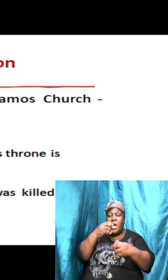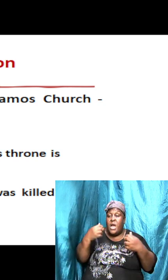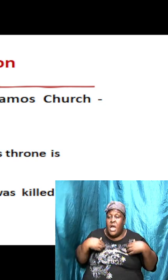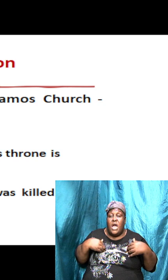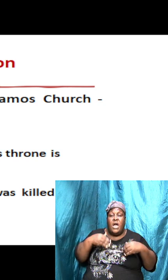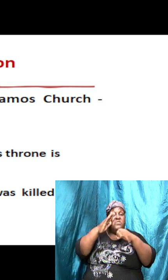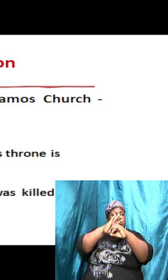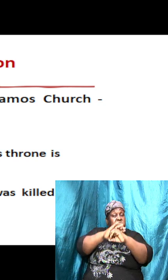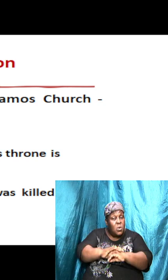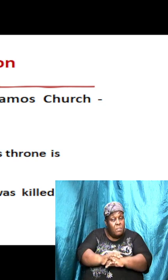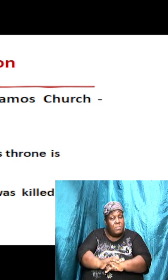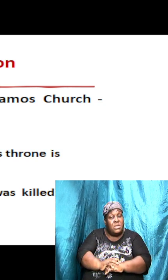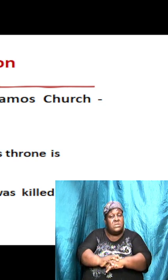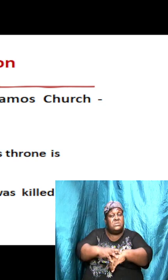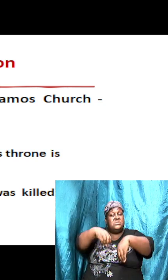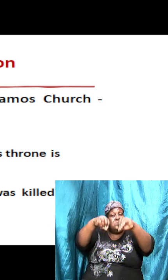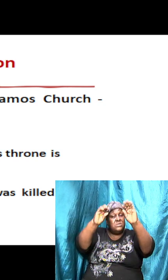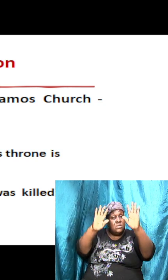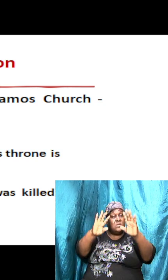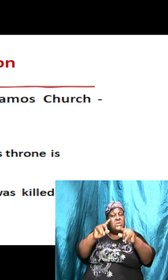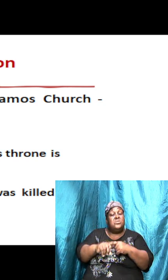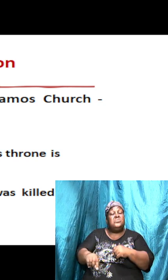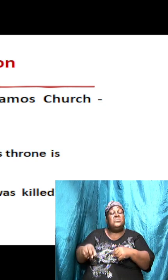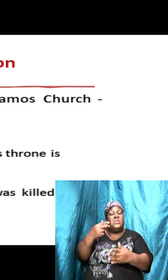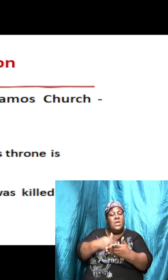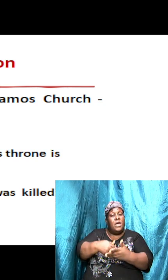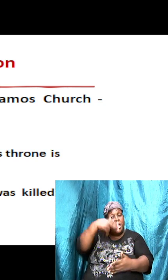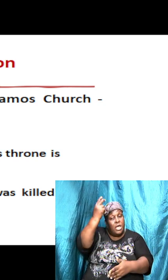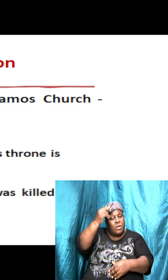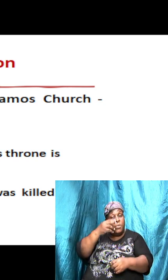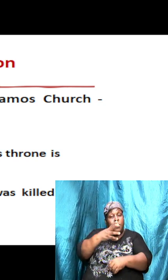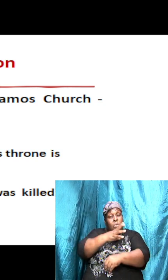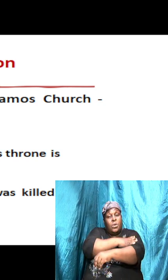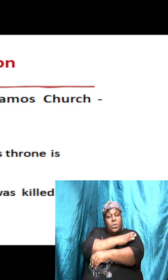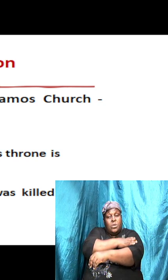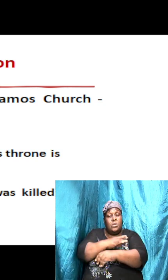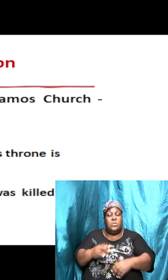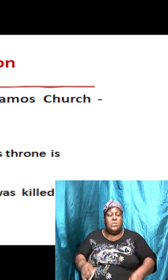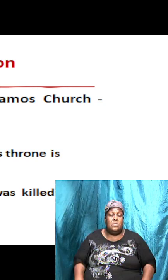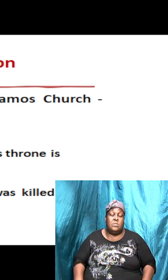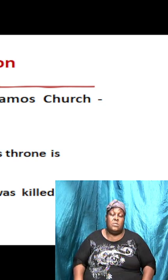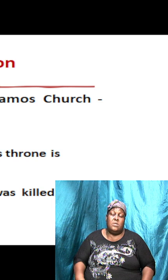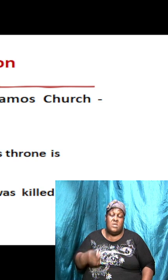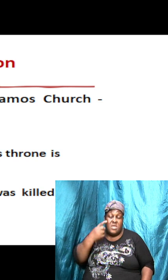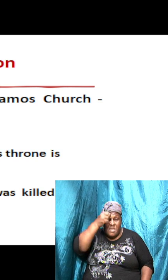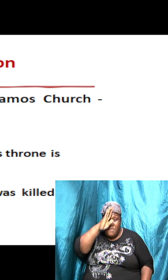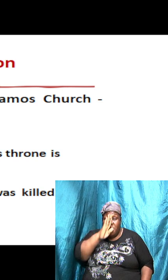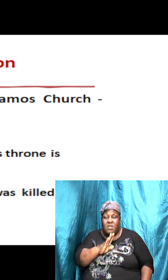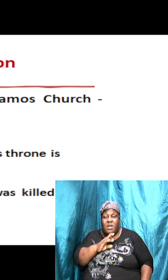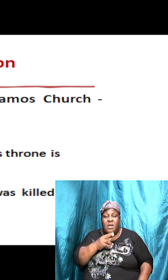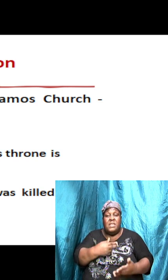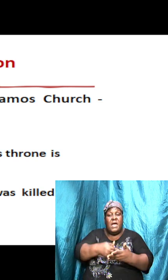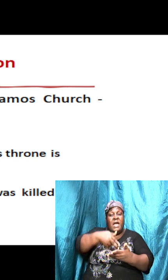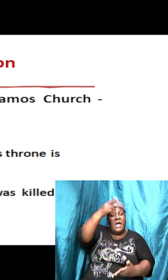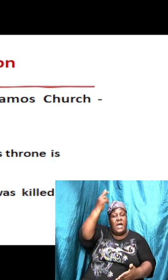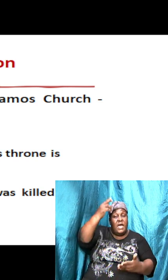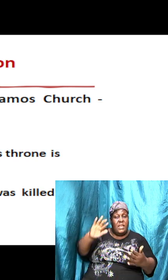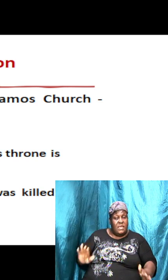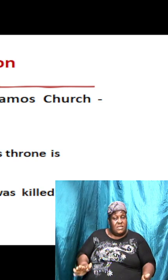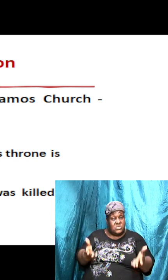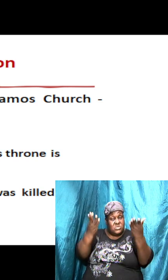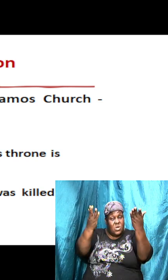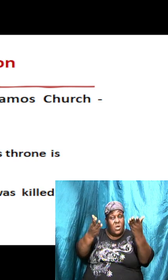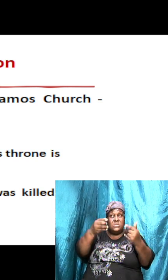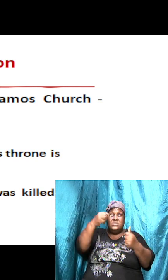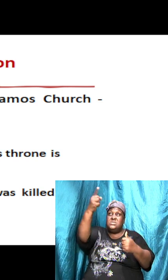subject unto the higher power. So we are very cognizant of that. For God has highly exalted him and